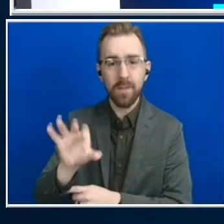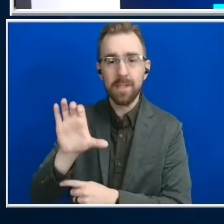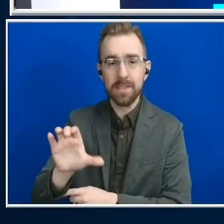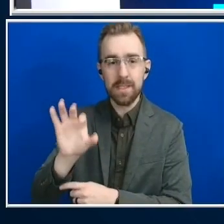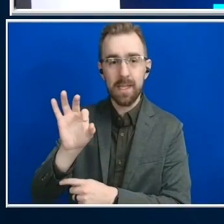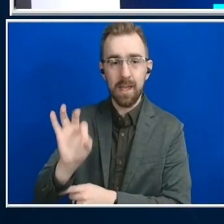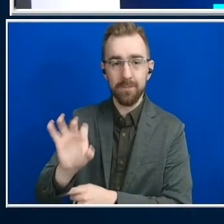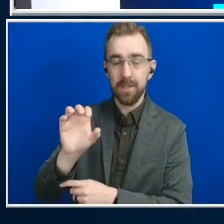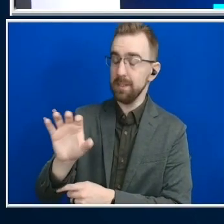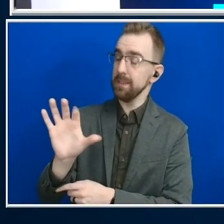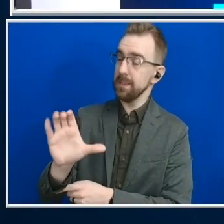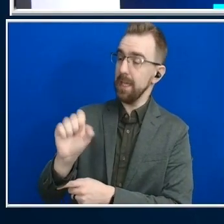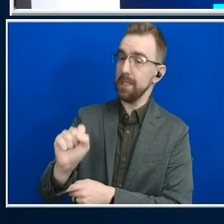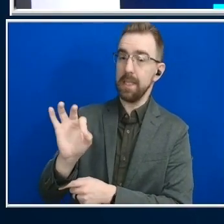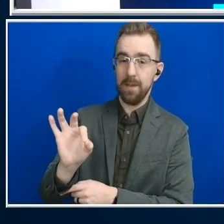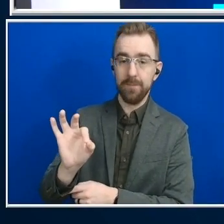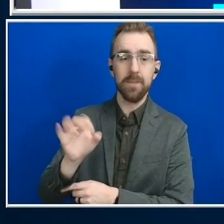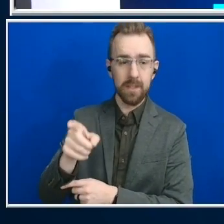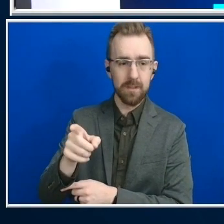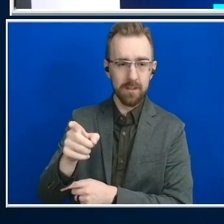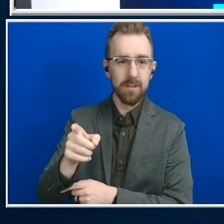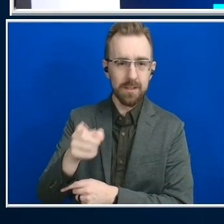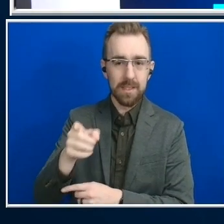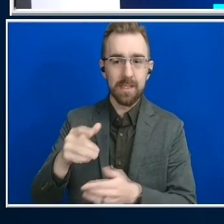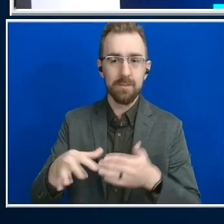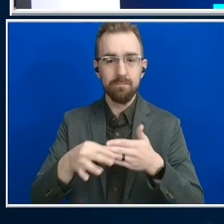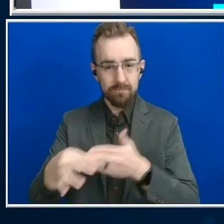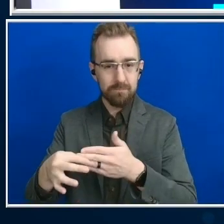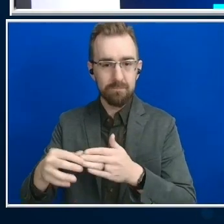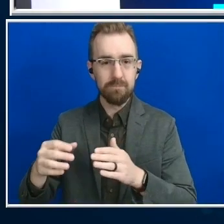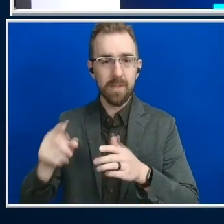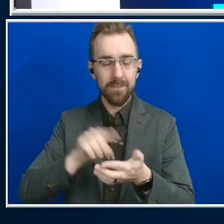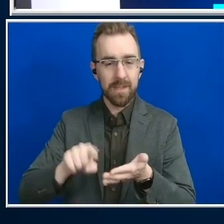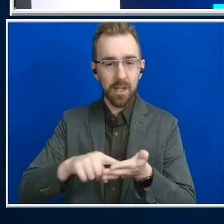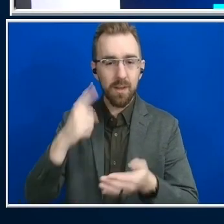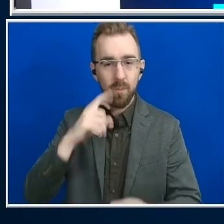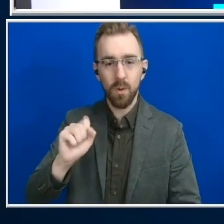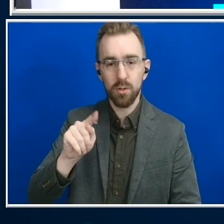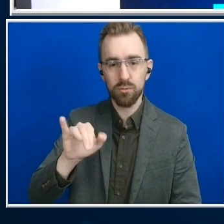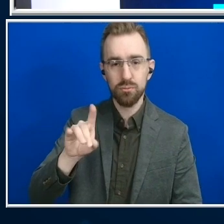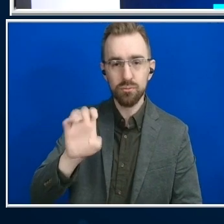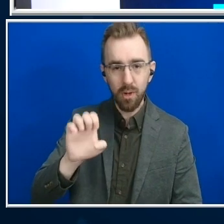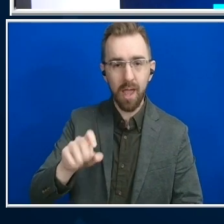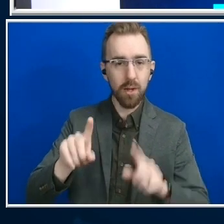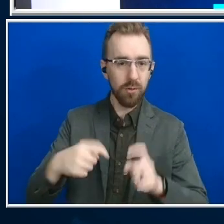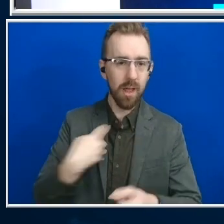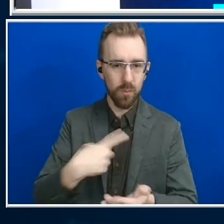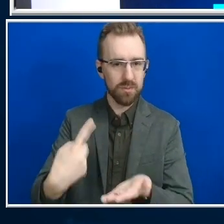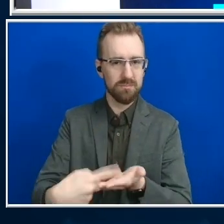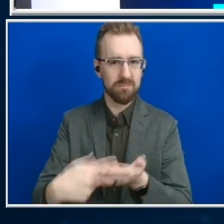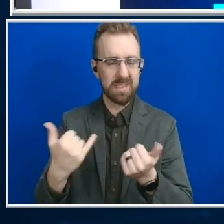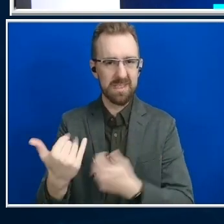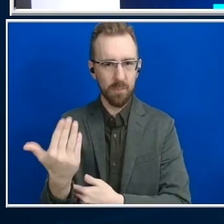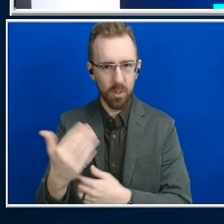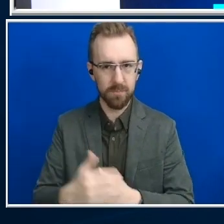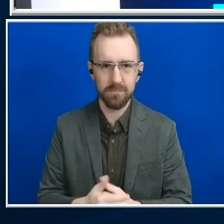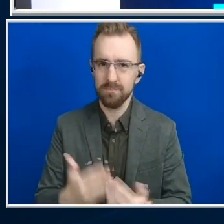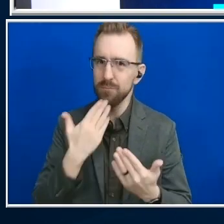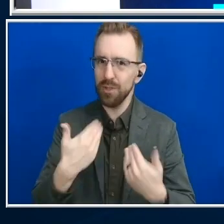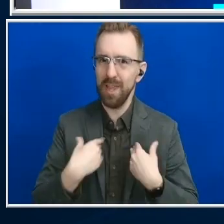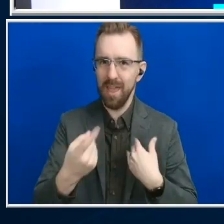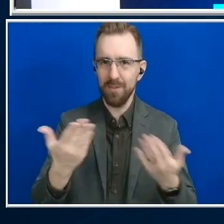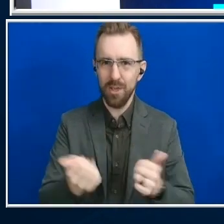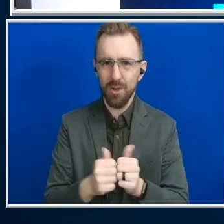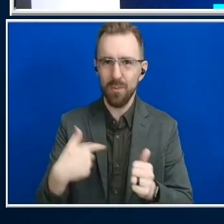program. He is the lead principal investigator for the STRIDE trial that we are talking about here this morning. So great to have you with us, Dr. Matuk. How are